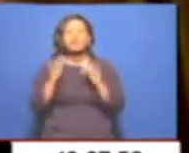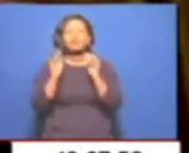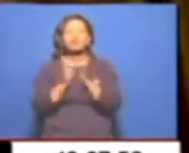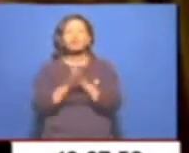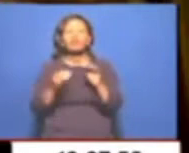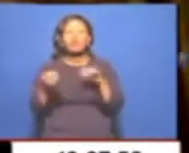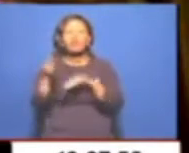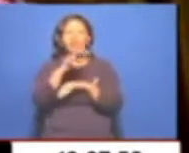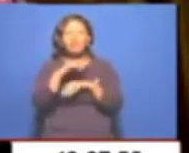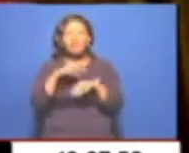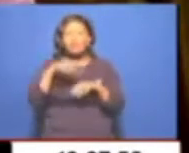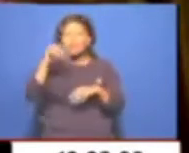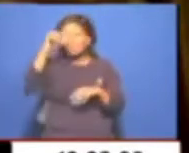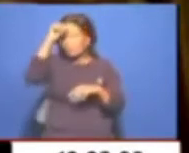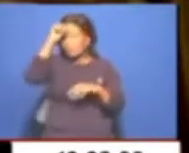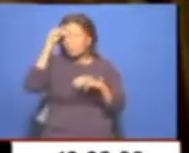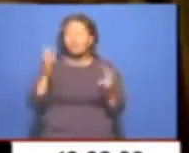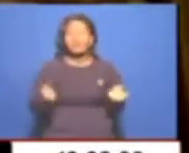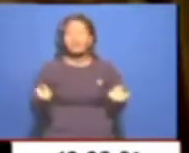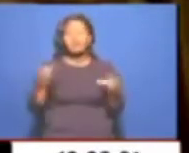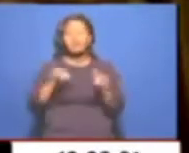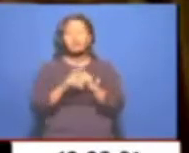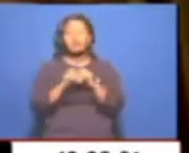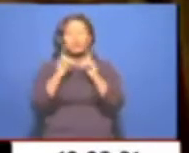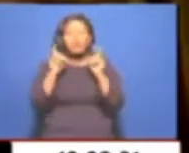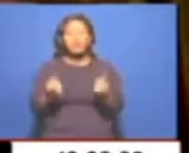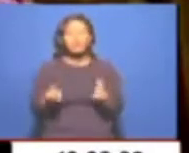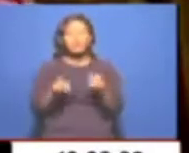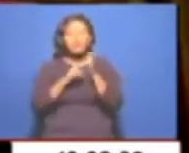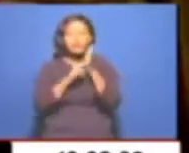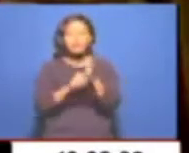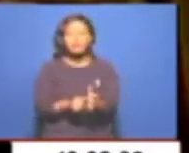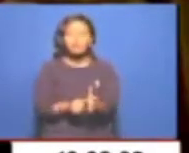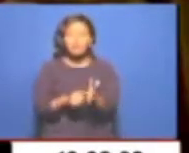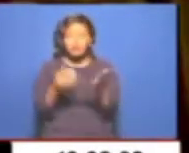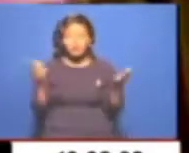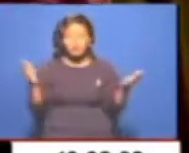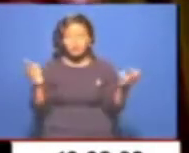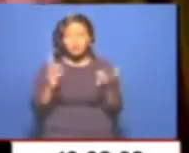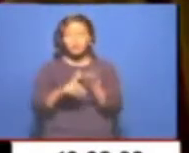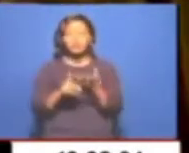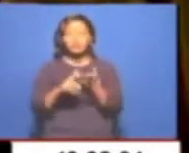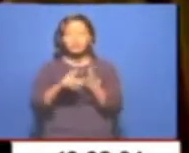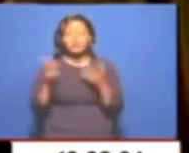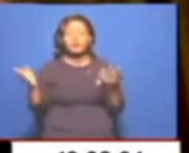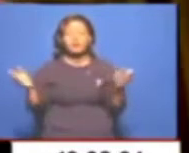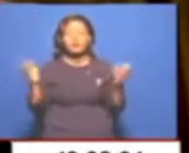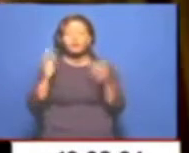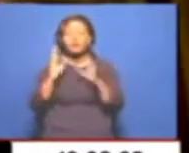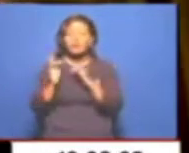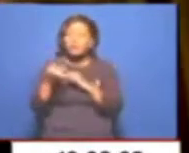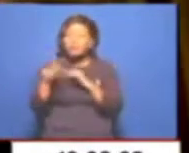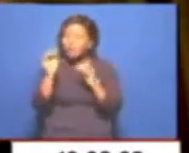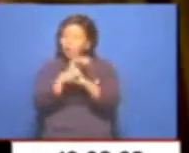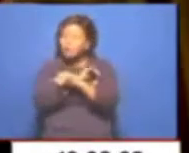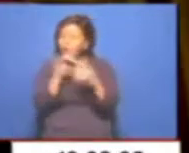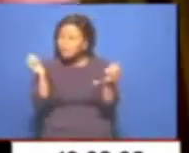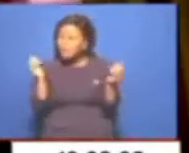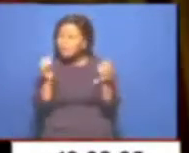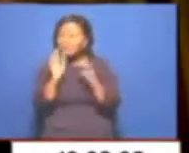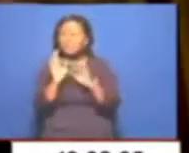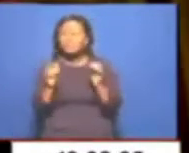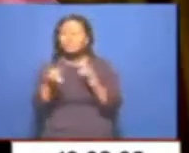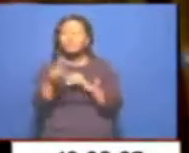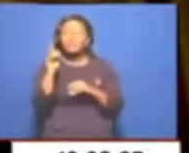Article 10. We have to uphold that. Everybody has to abide by the law in this country. Whether you're president, whether you're a judge, whether you're a